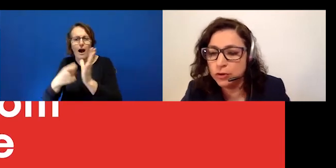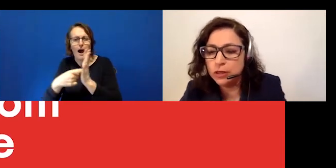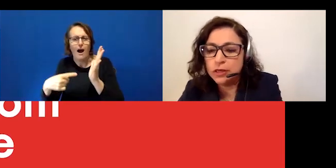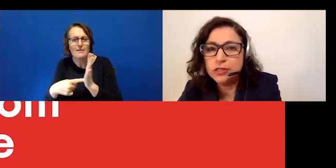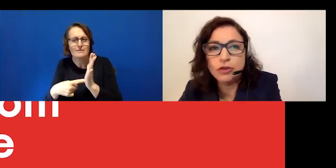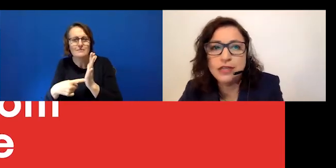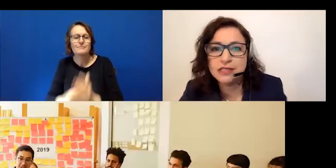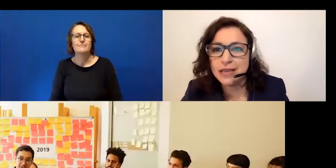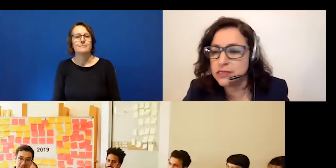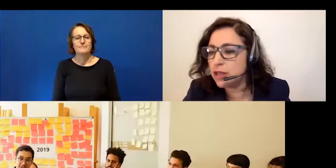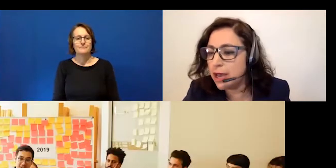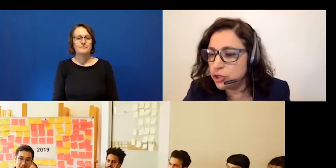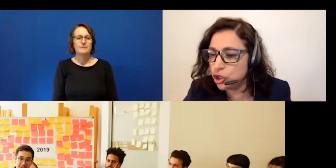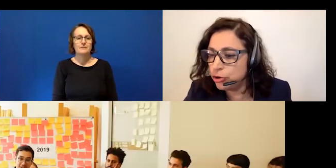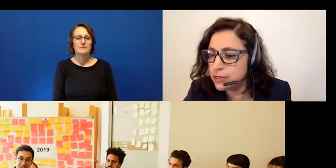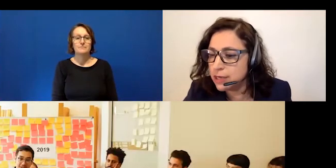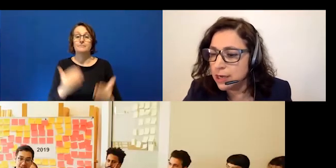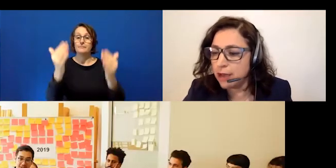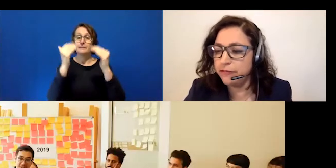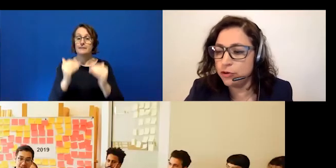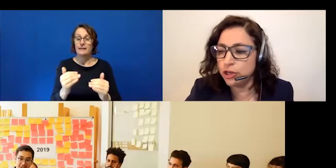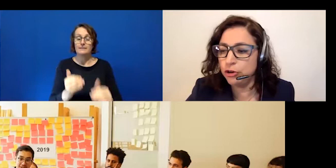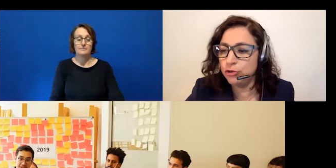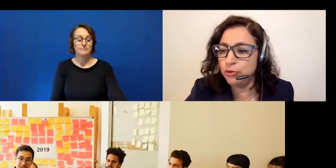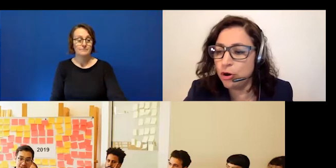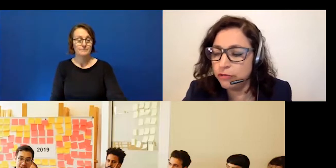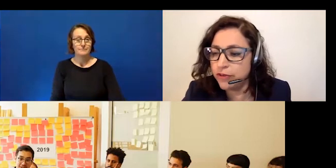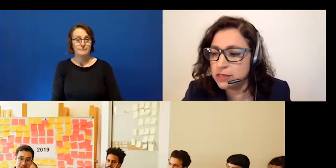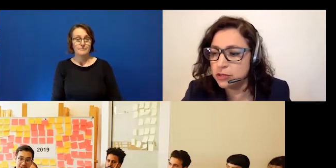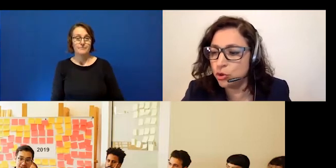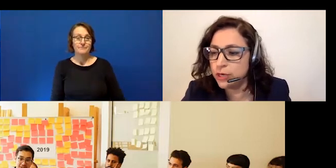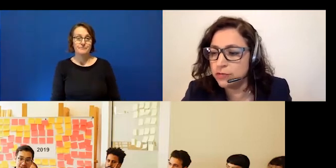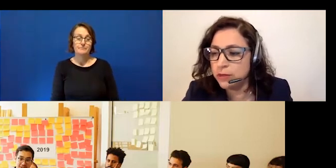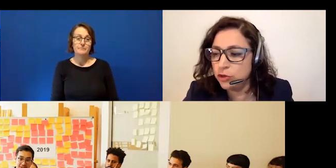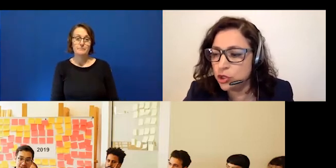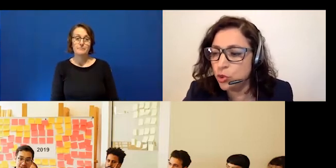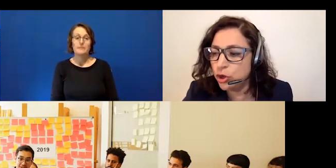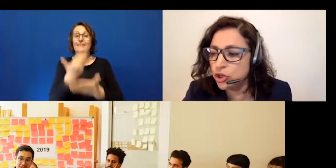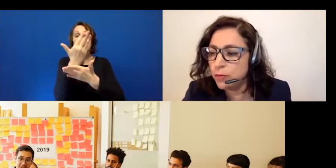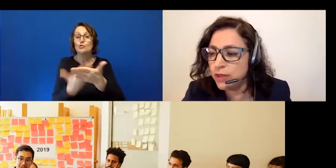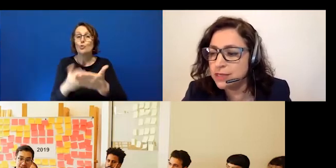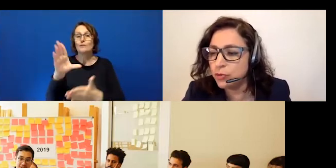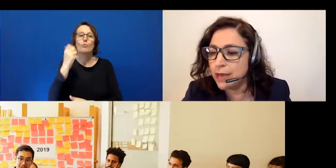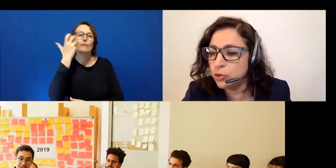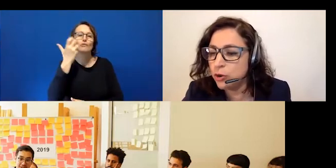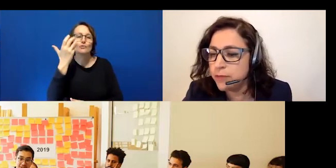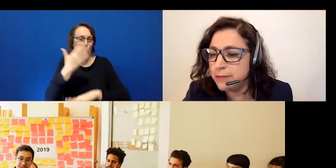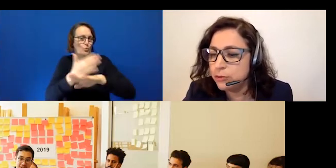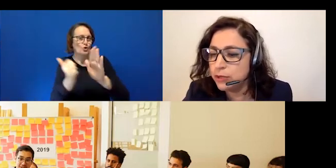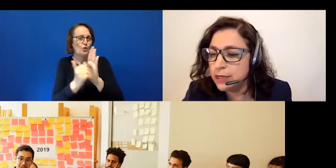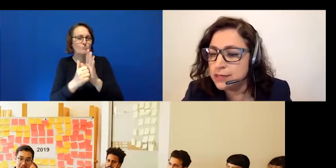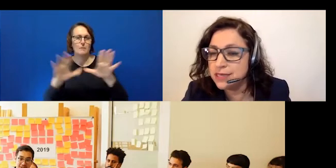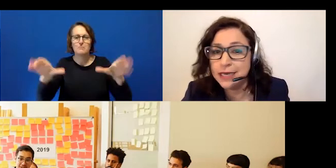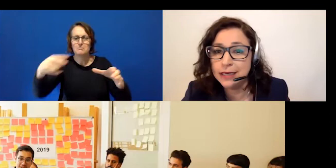for. So this next slide shows a photo of a Stories from the Future workshop where there's around 12